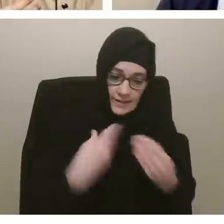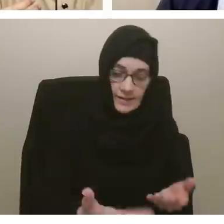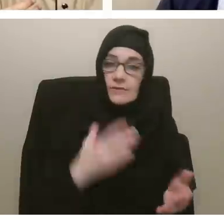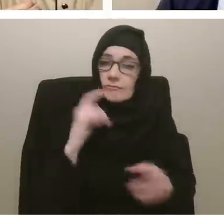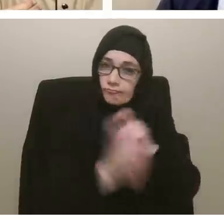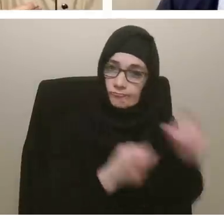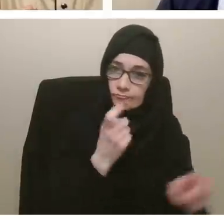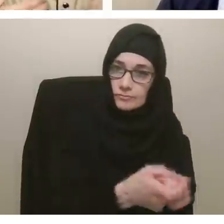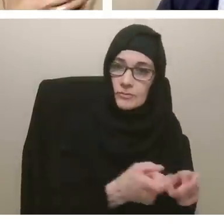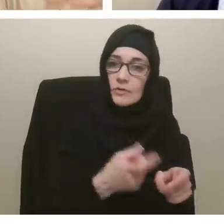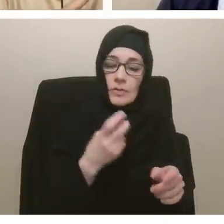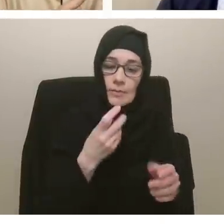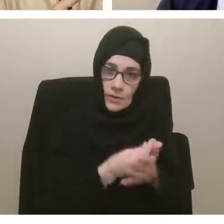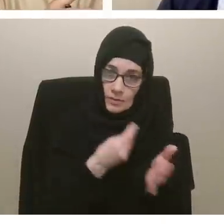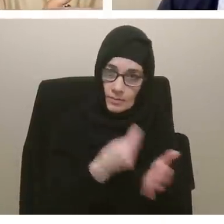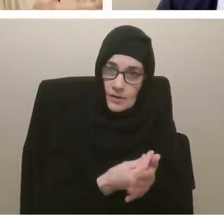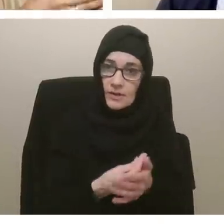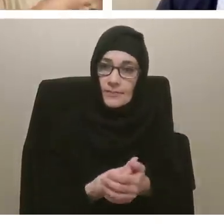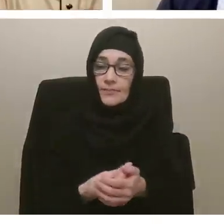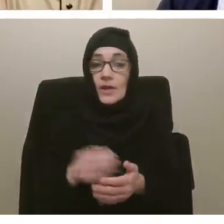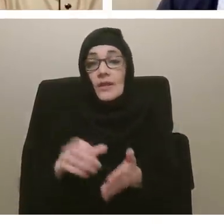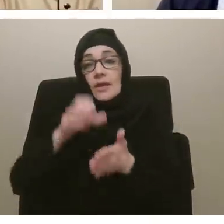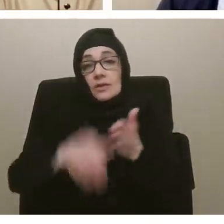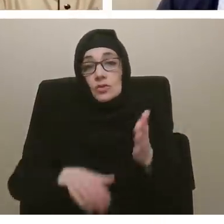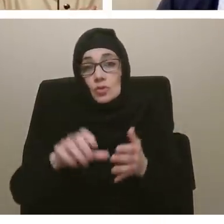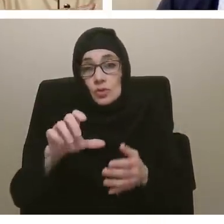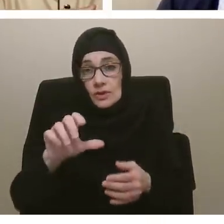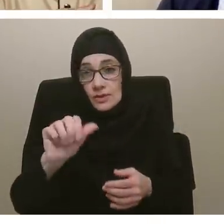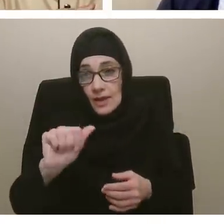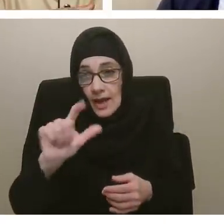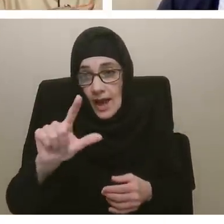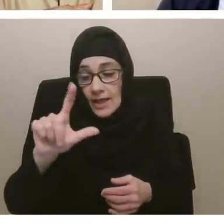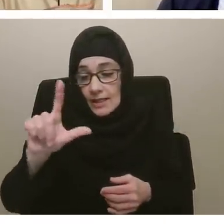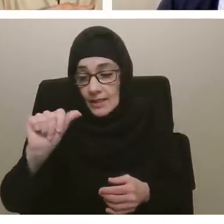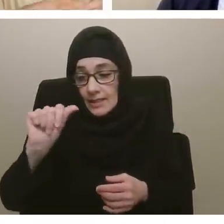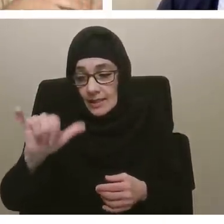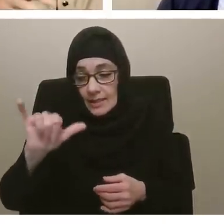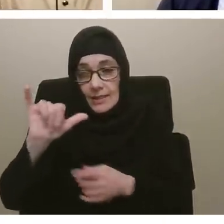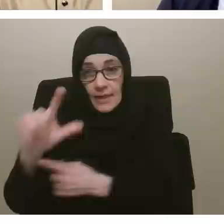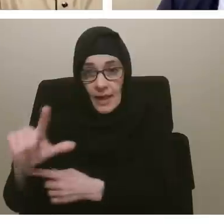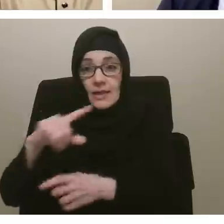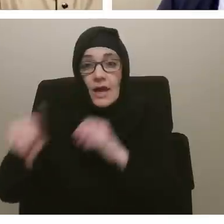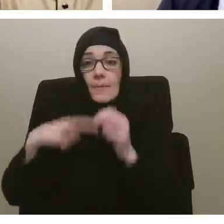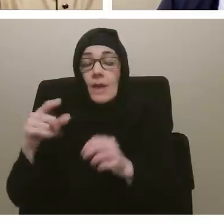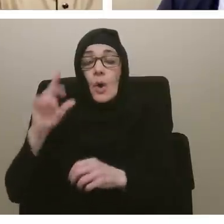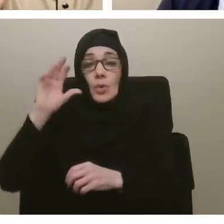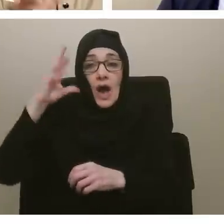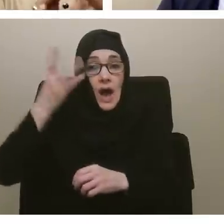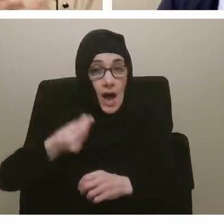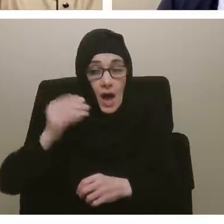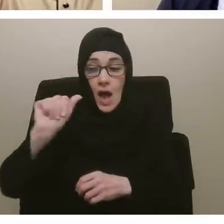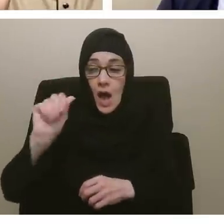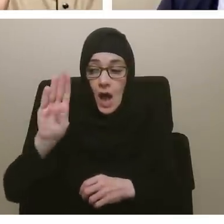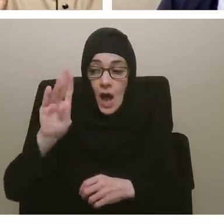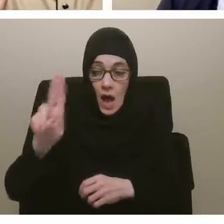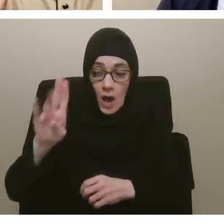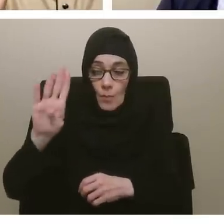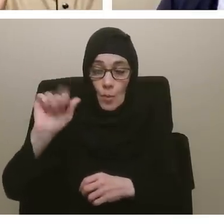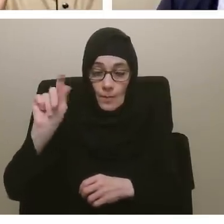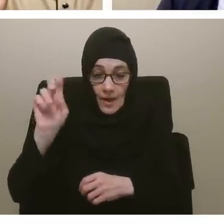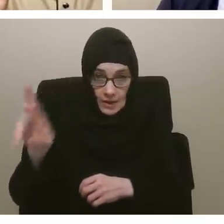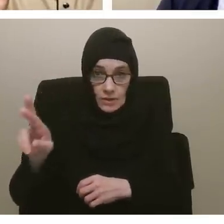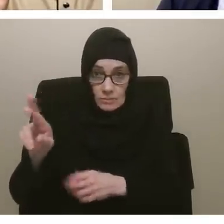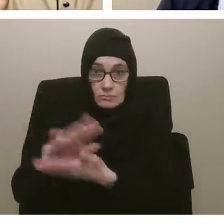of Allah subhanahu wa ta'ala. Read Surah Al-Layl about Abu Bakr as-Siddiq radiallahu ta'ala anhu. The greatest response that you could have to